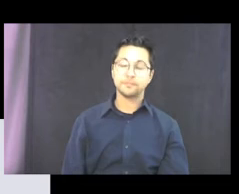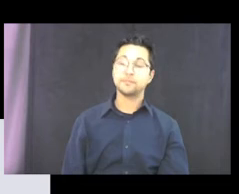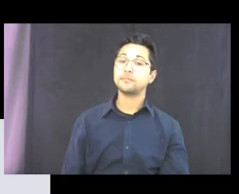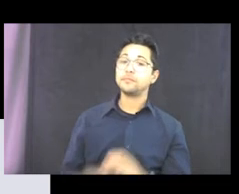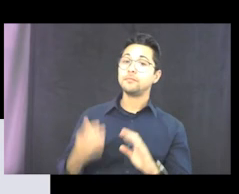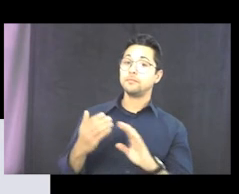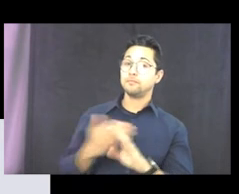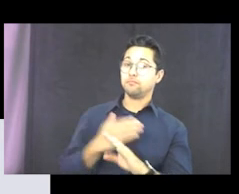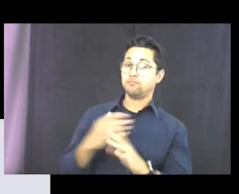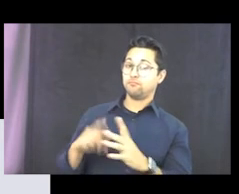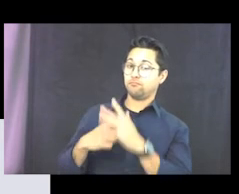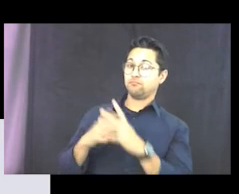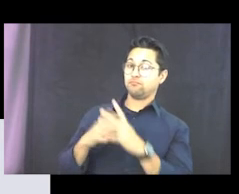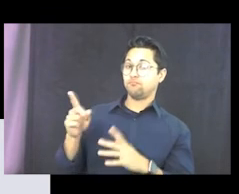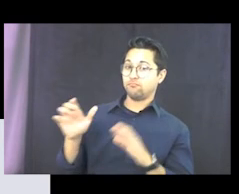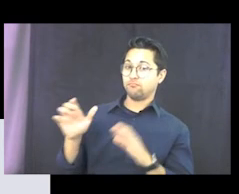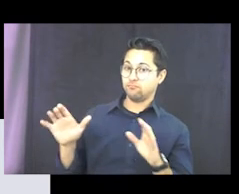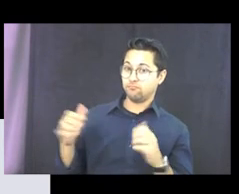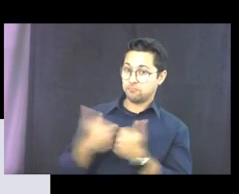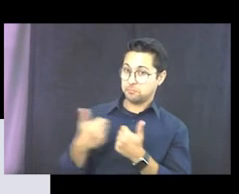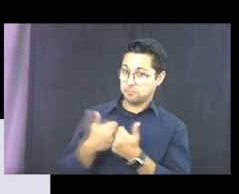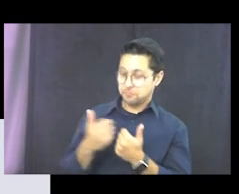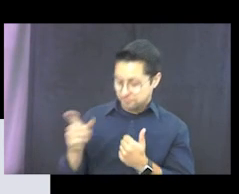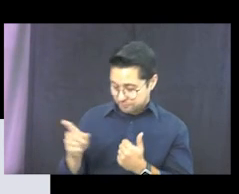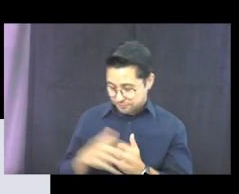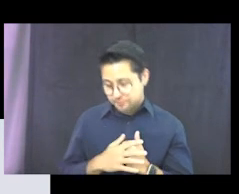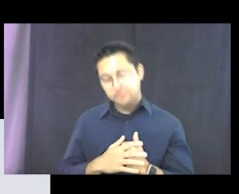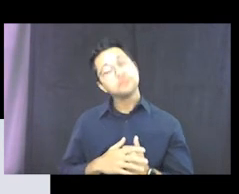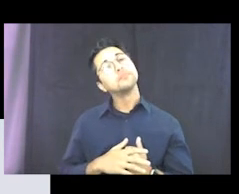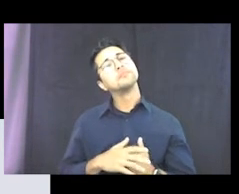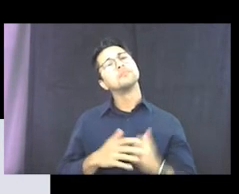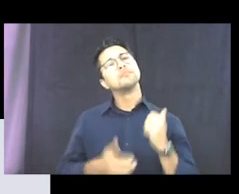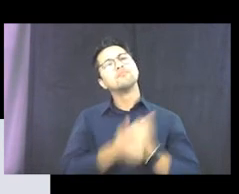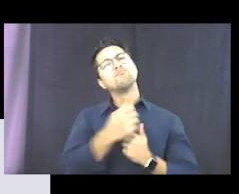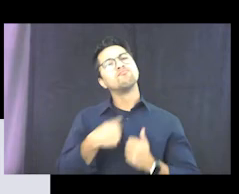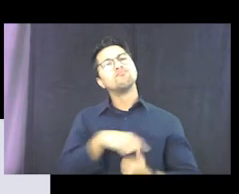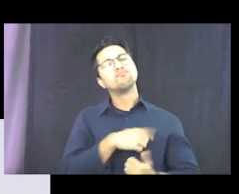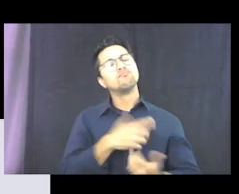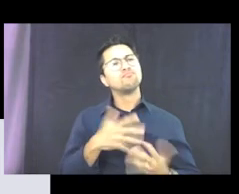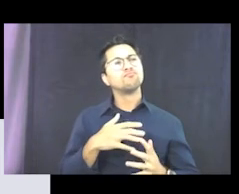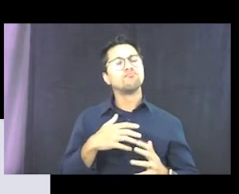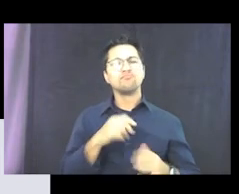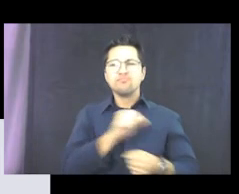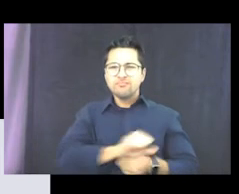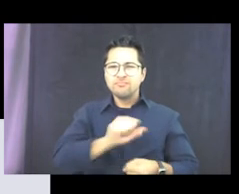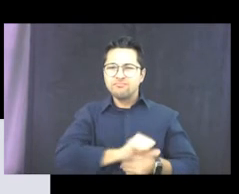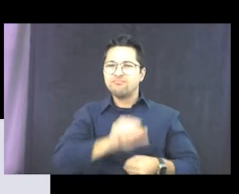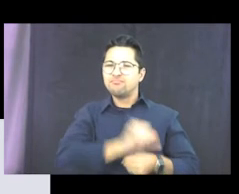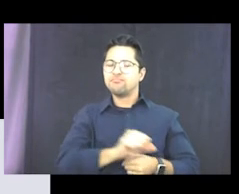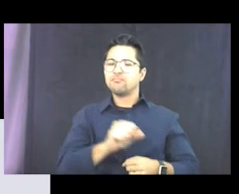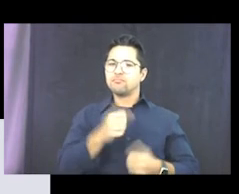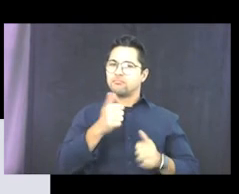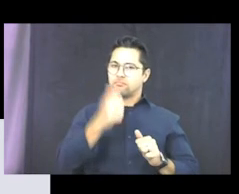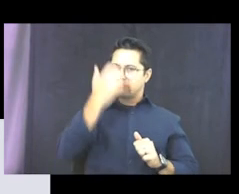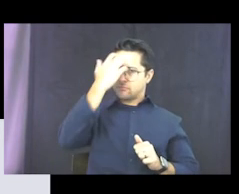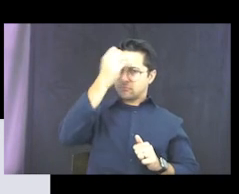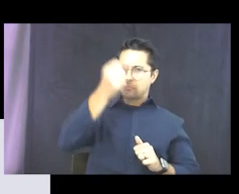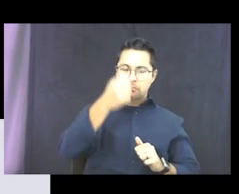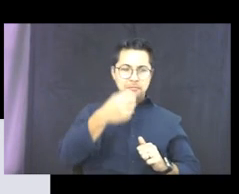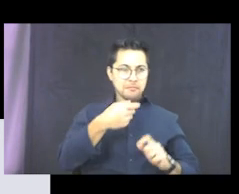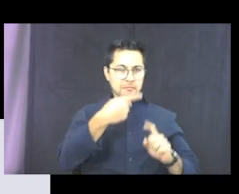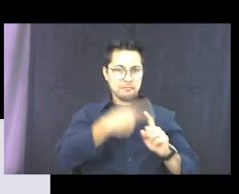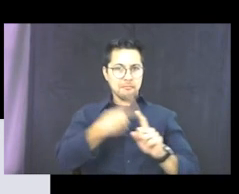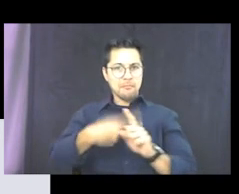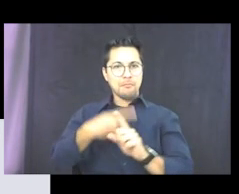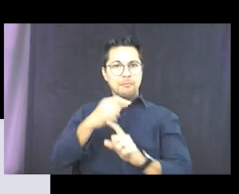Before we get started on the activity game itself, many of us have stopped and worked very hard at remembering the months of the year as